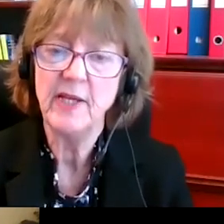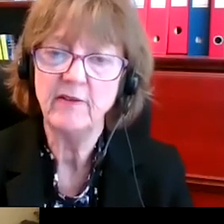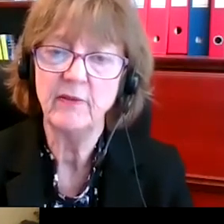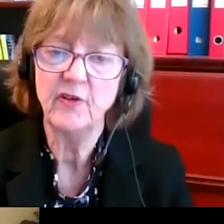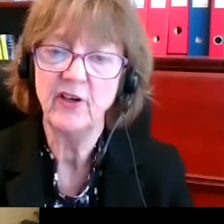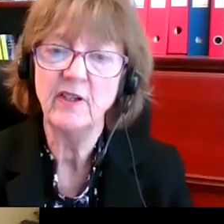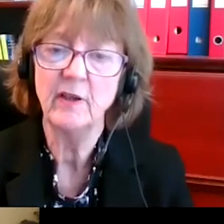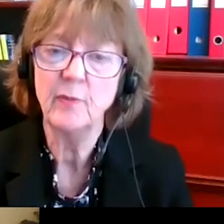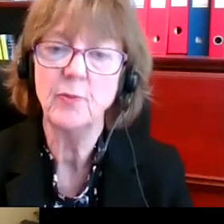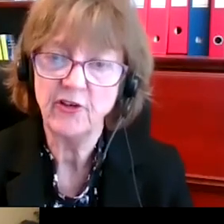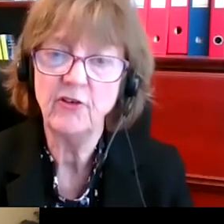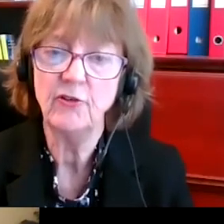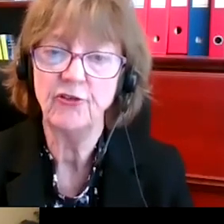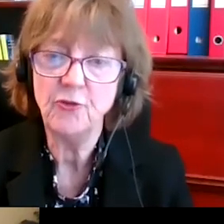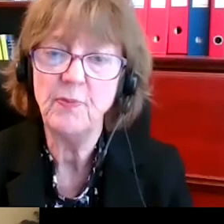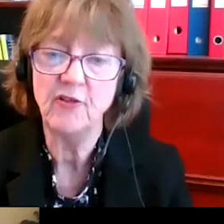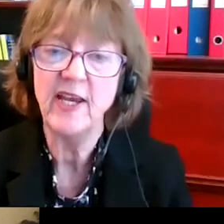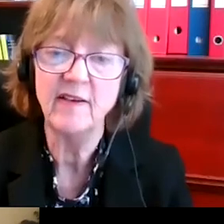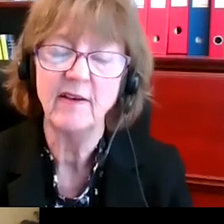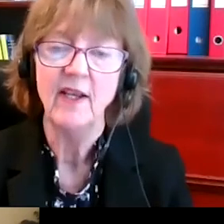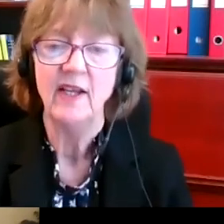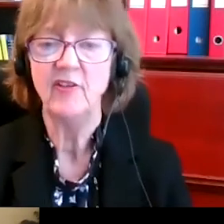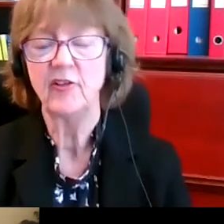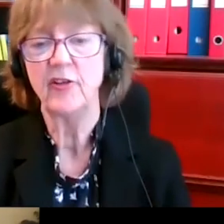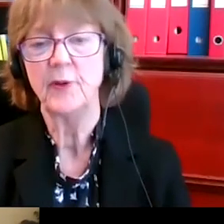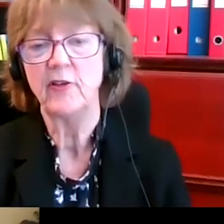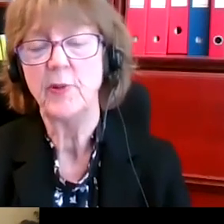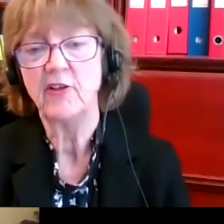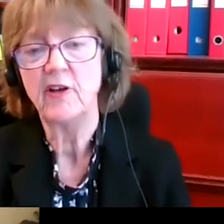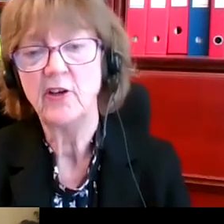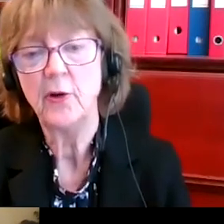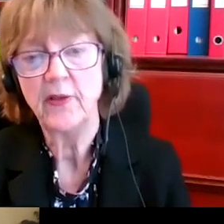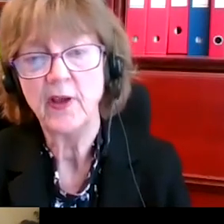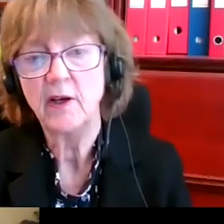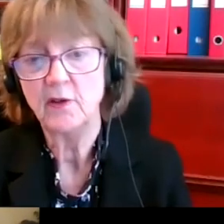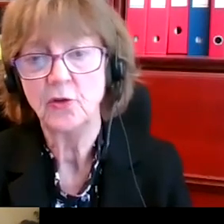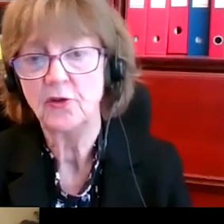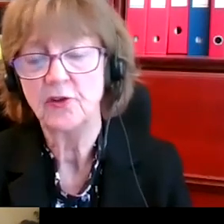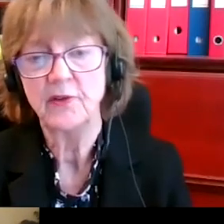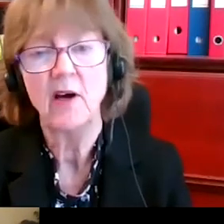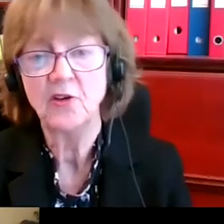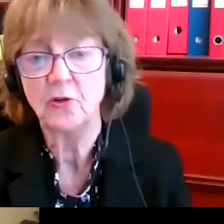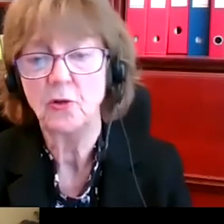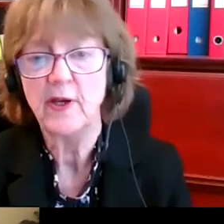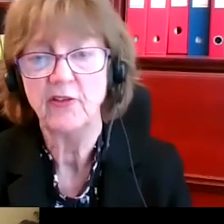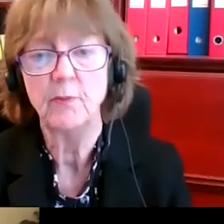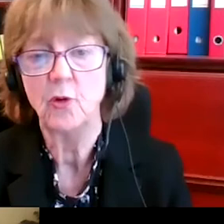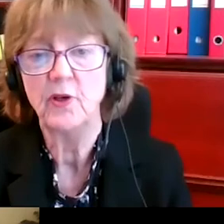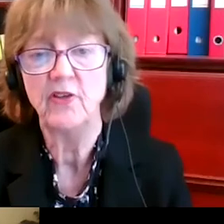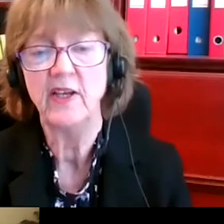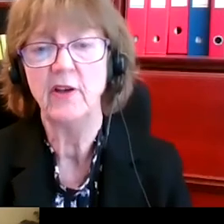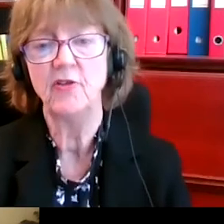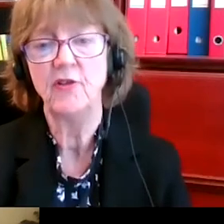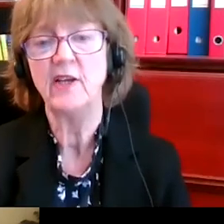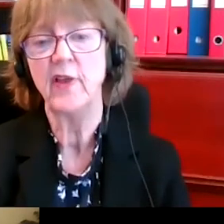that meet the child. The professionals should be trained in children's participation. I know that they are not always